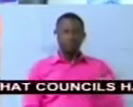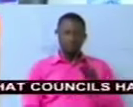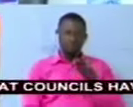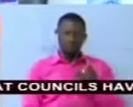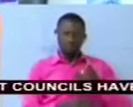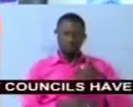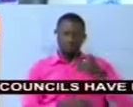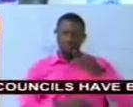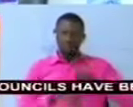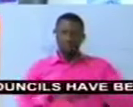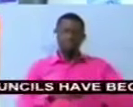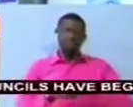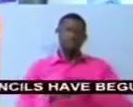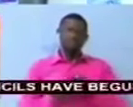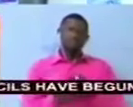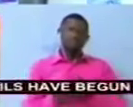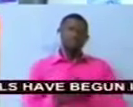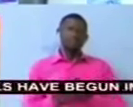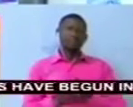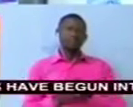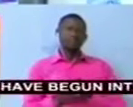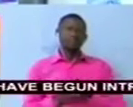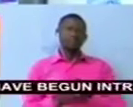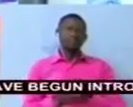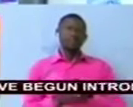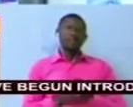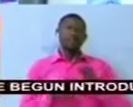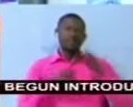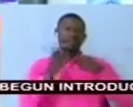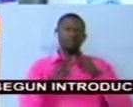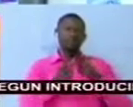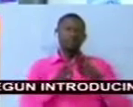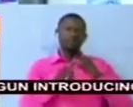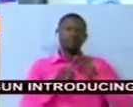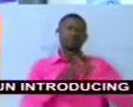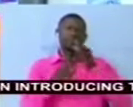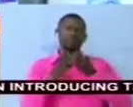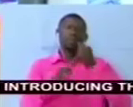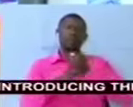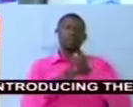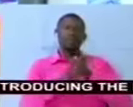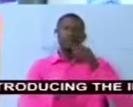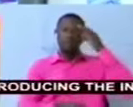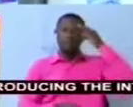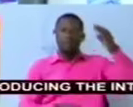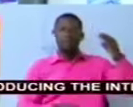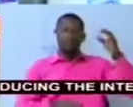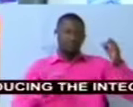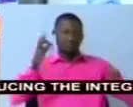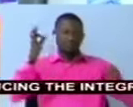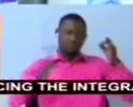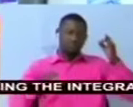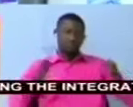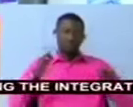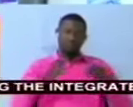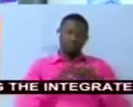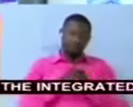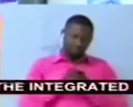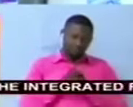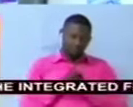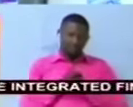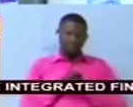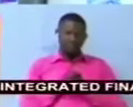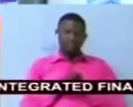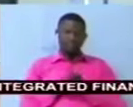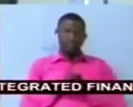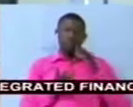time. You dem mom def nañ ko Minister of Justice. He was the Minister of Justice. He was made Minister of Justice.